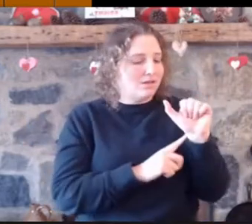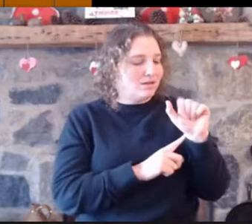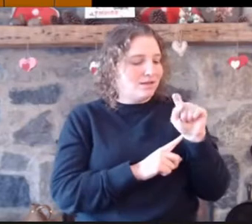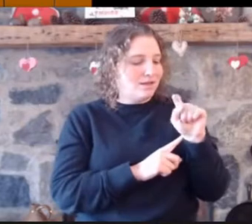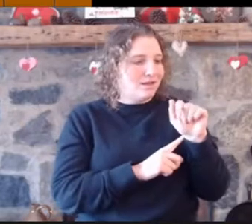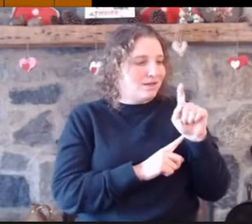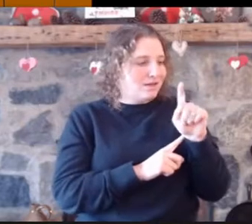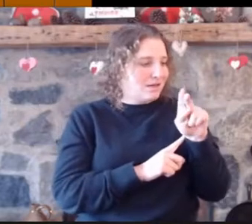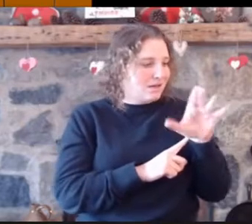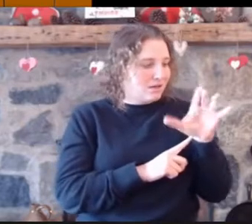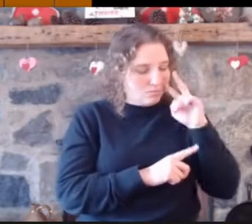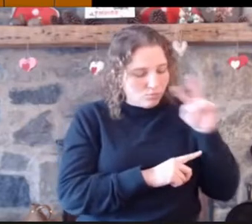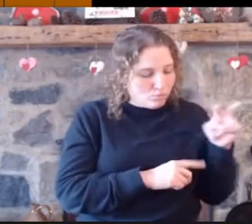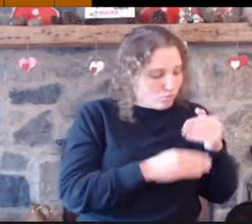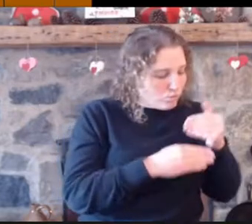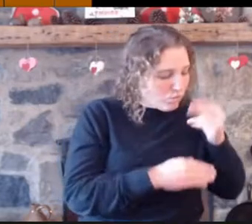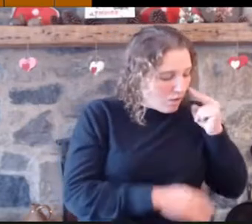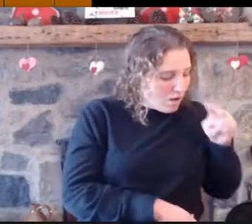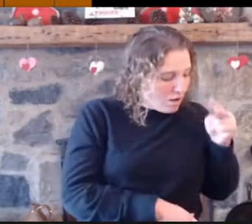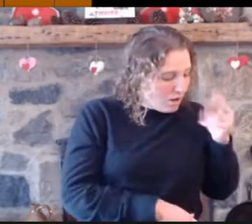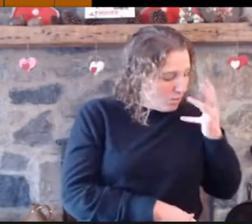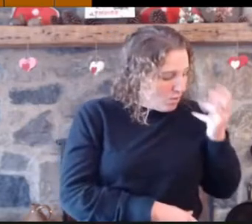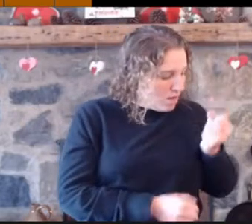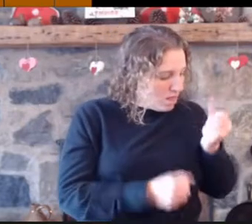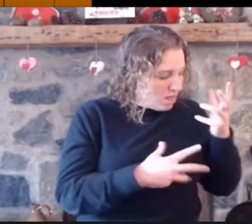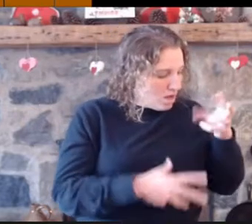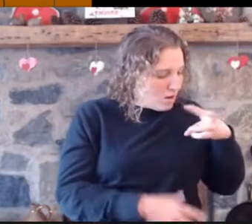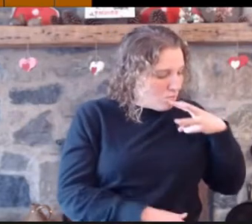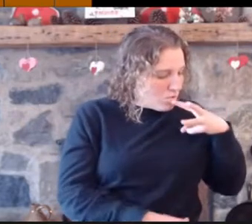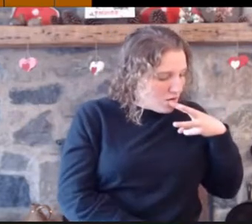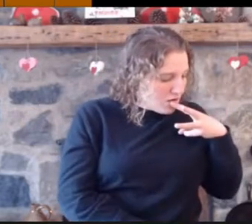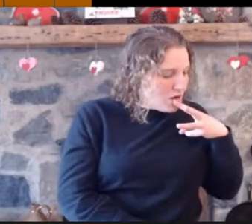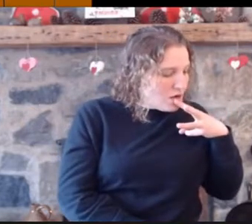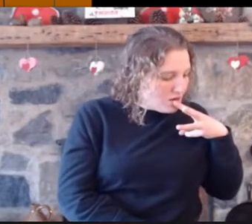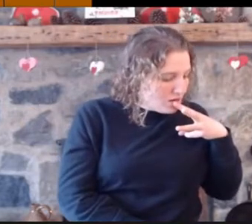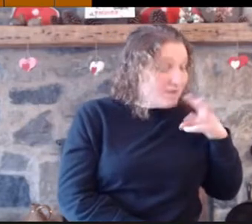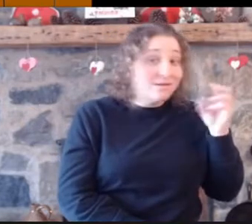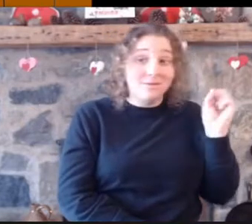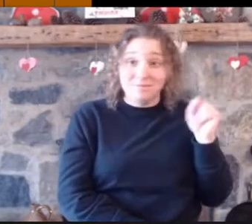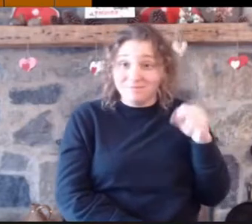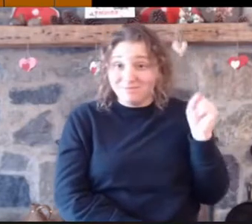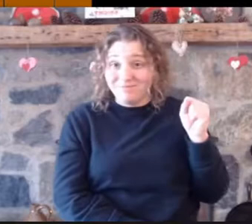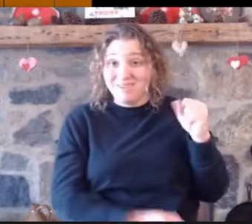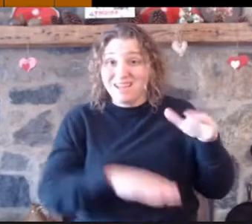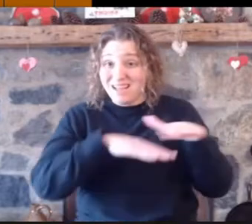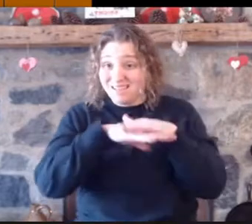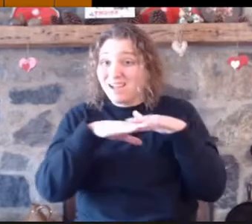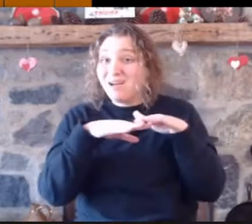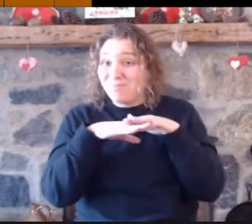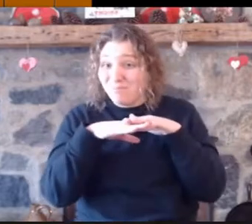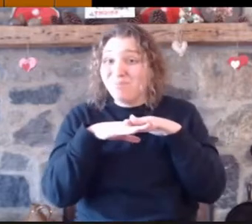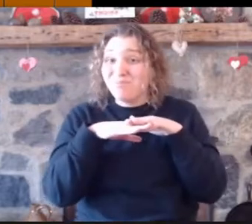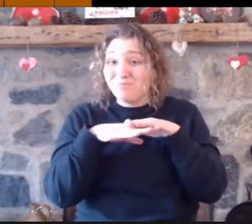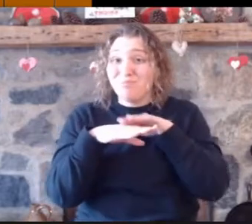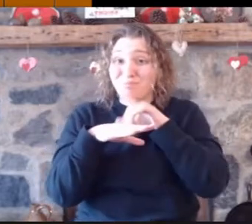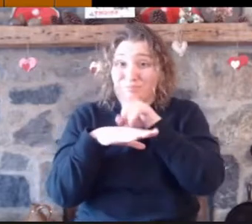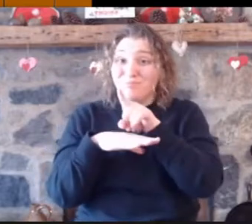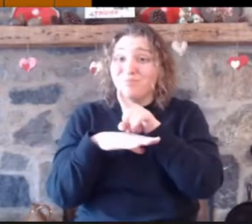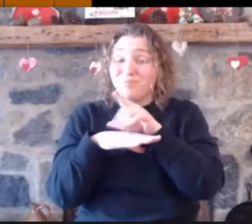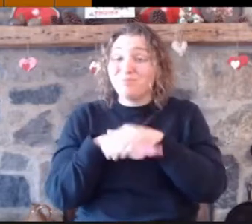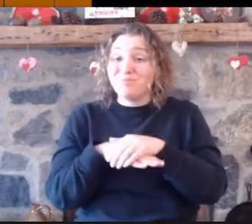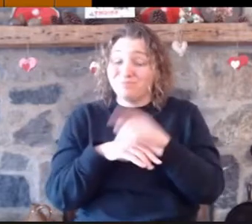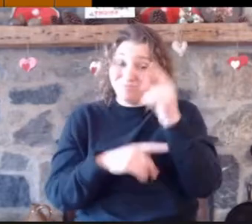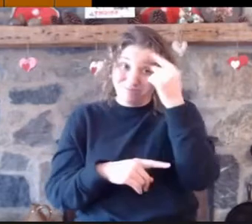out your window and you say, you look out the window and you go, well, that's a lot of water. Yes. And that's just the top. Think about it.